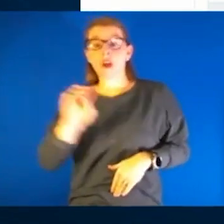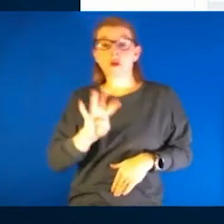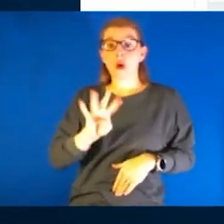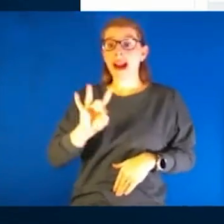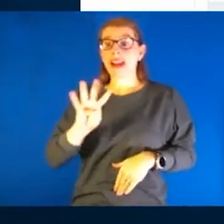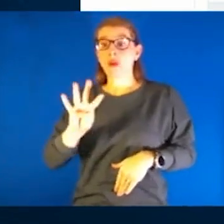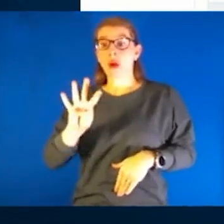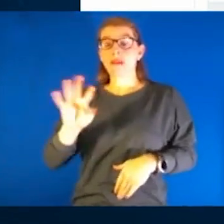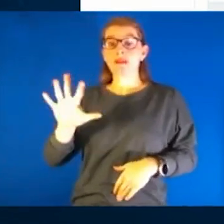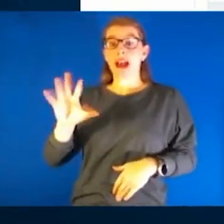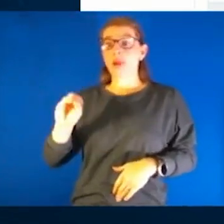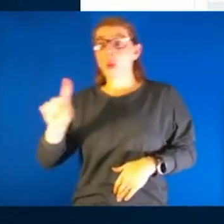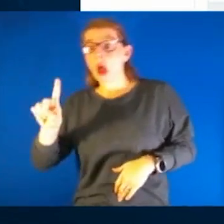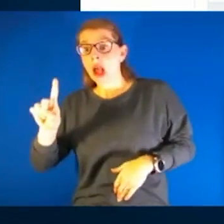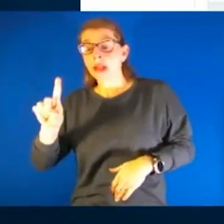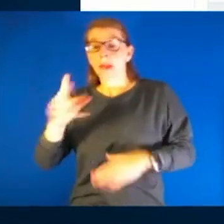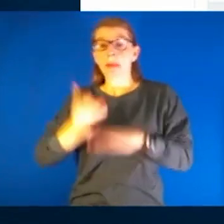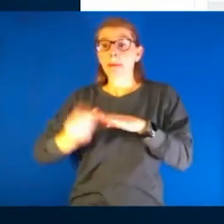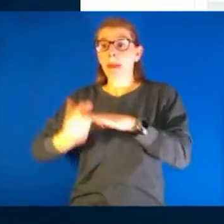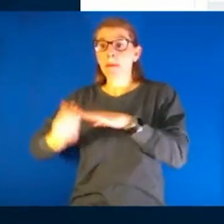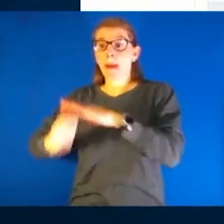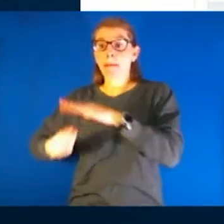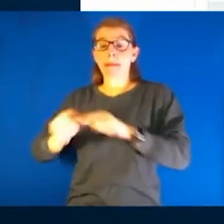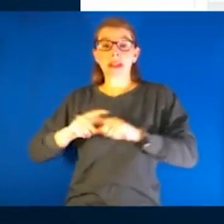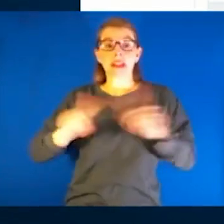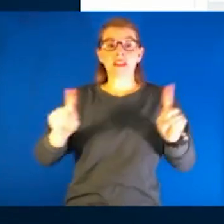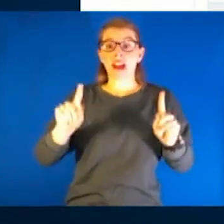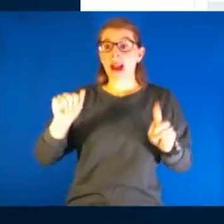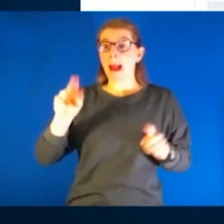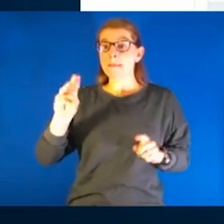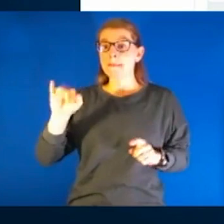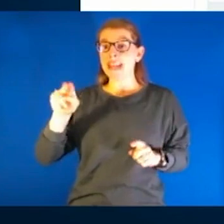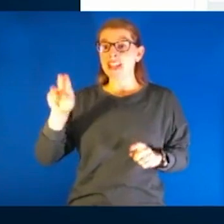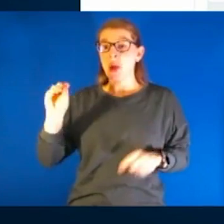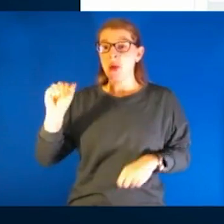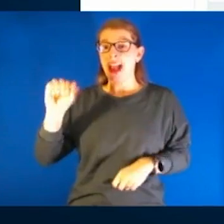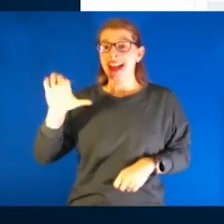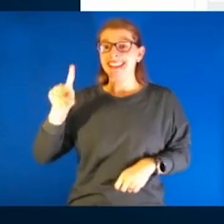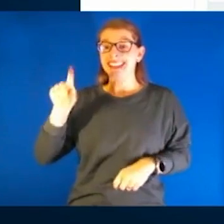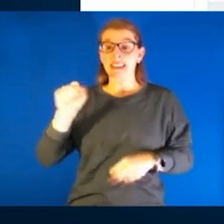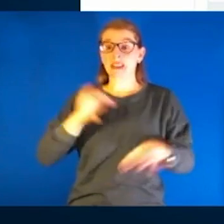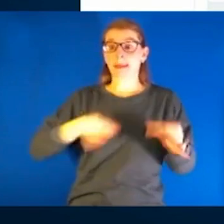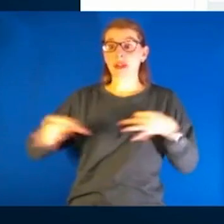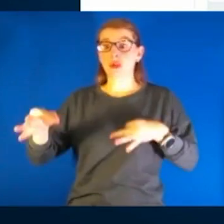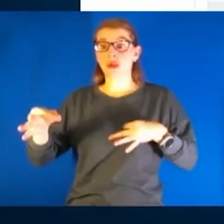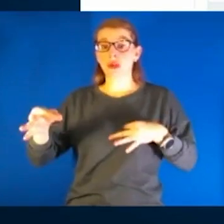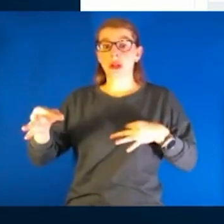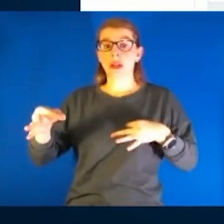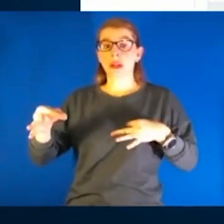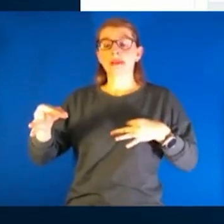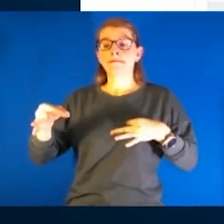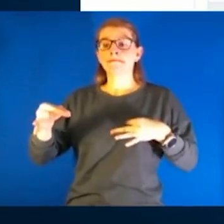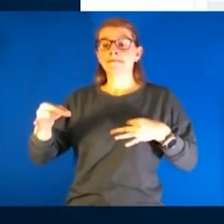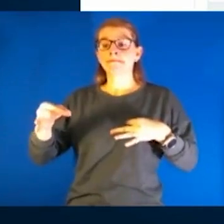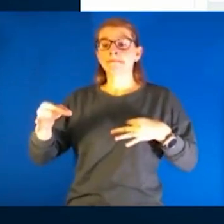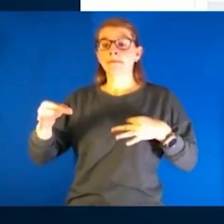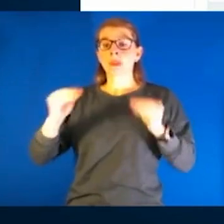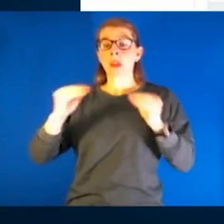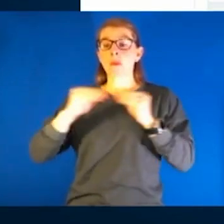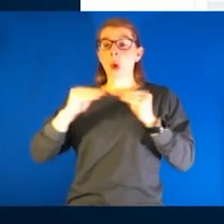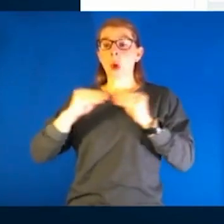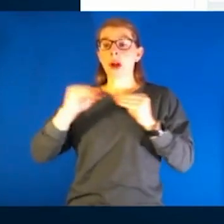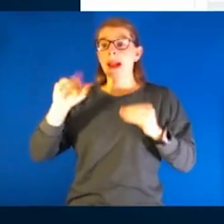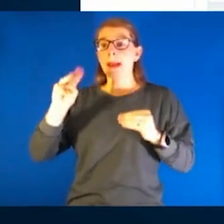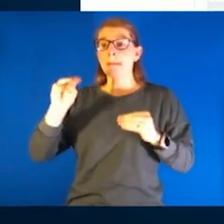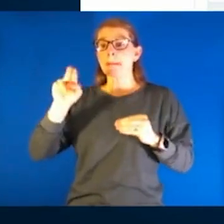501. All these different amino acid substitutions have seemed to confer more immune evasion or